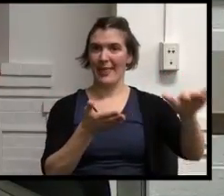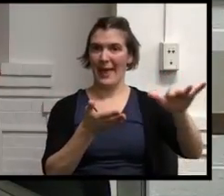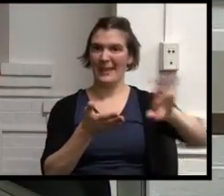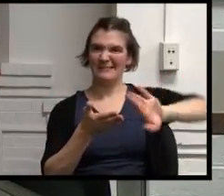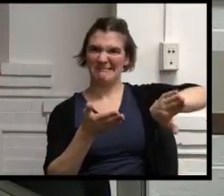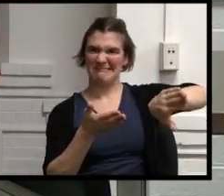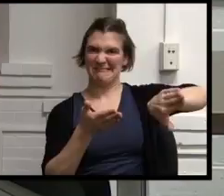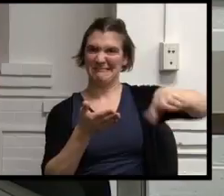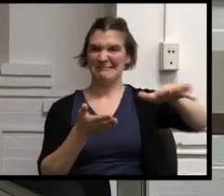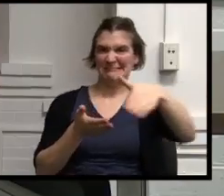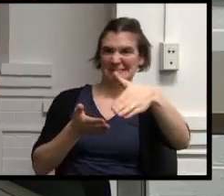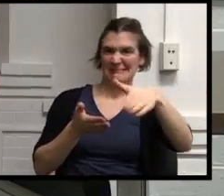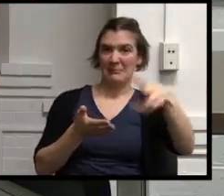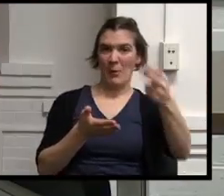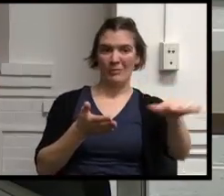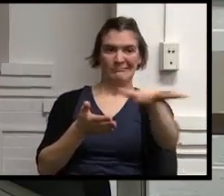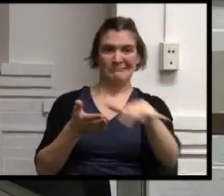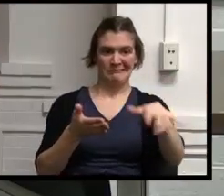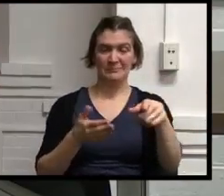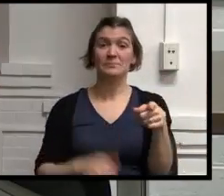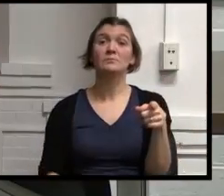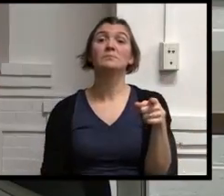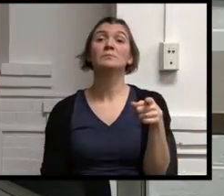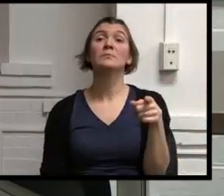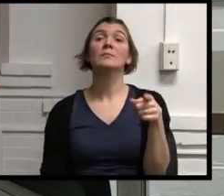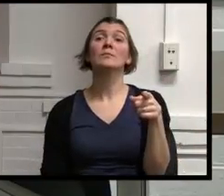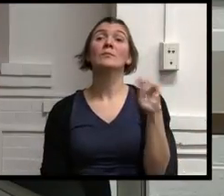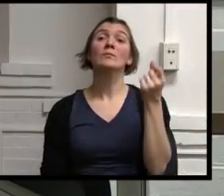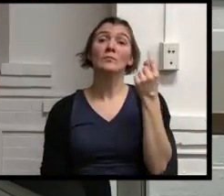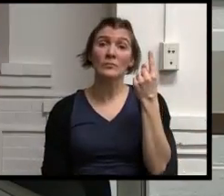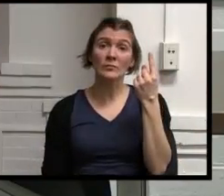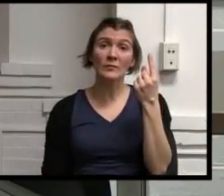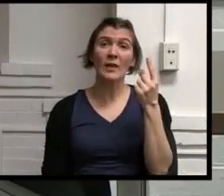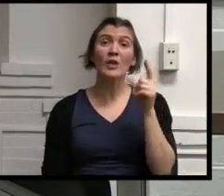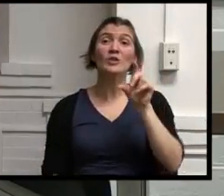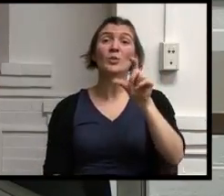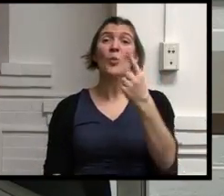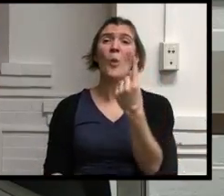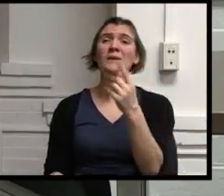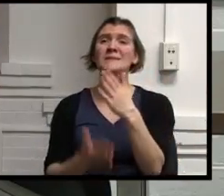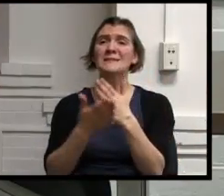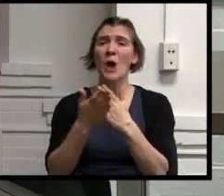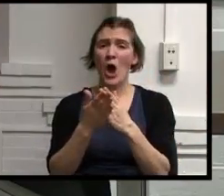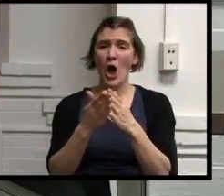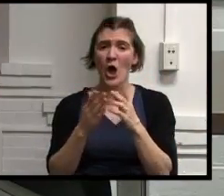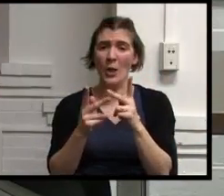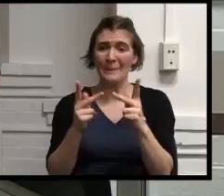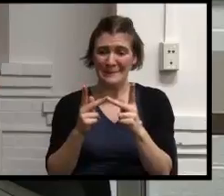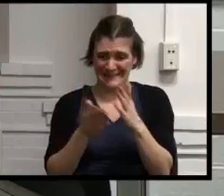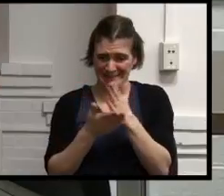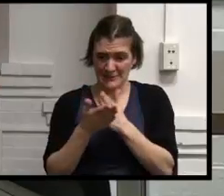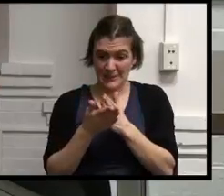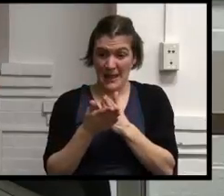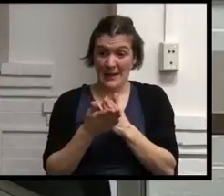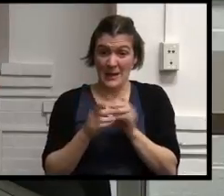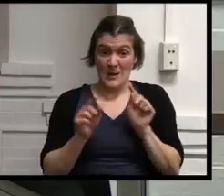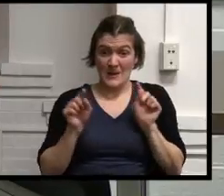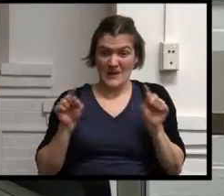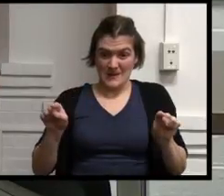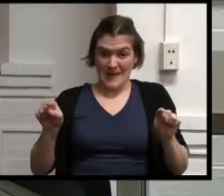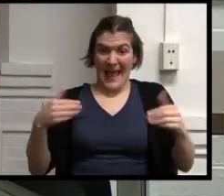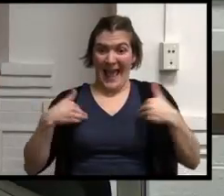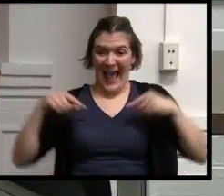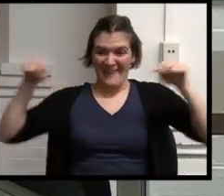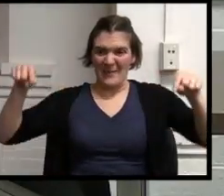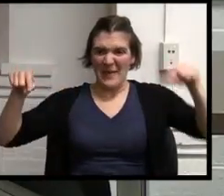the south of their existing factory site, and there's this small area of land sandwiched between the two parcels to the south